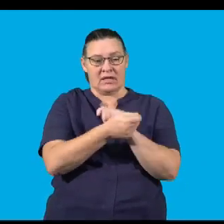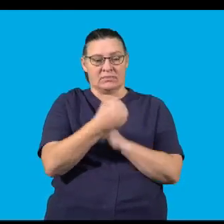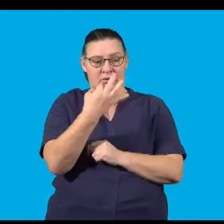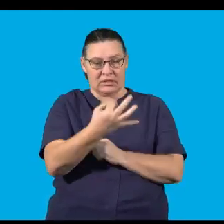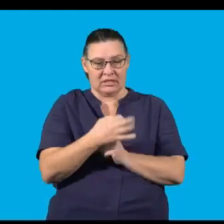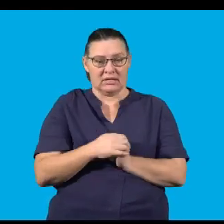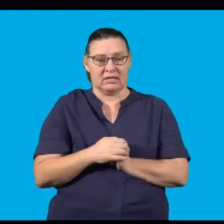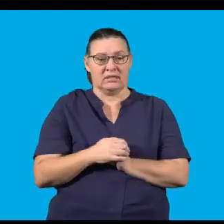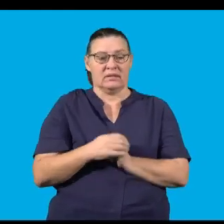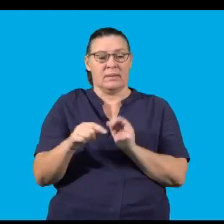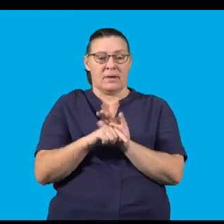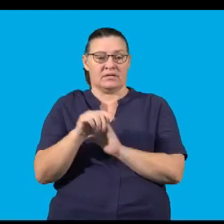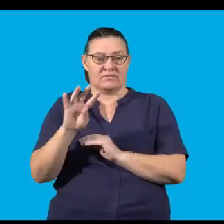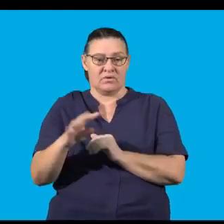3.